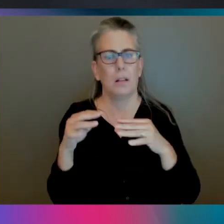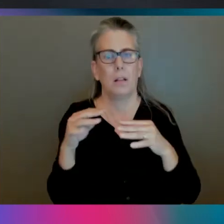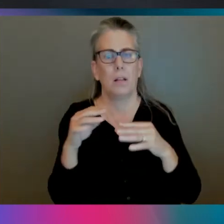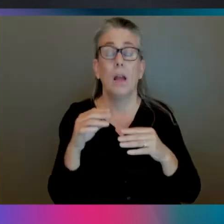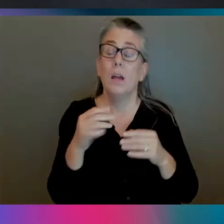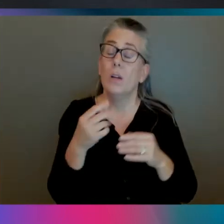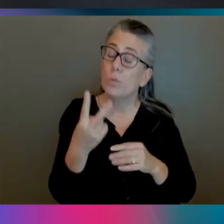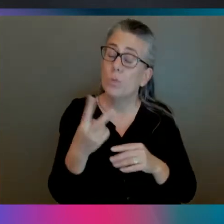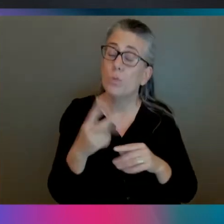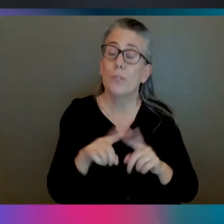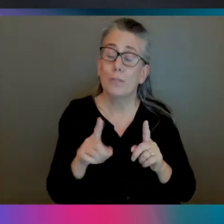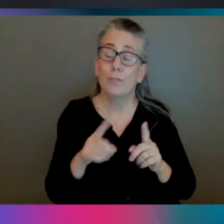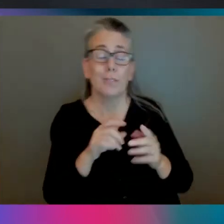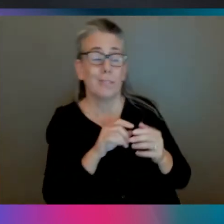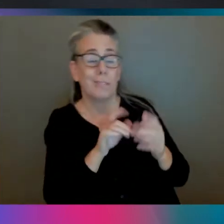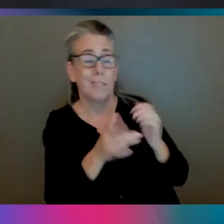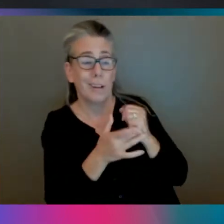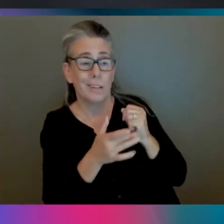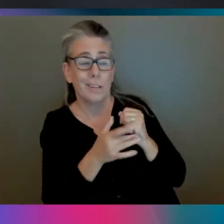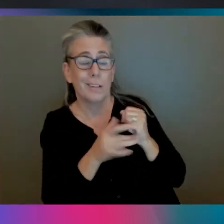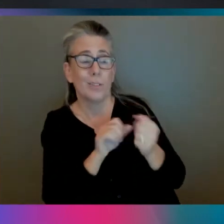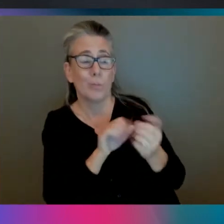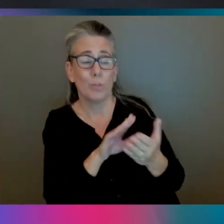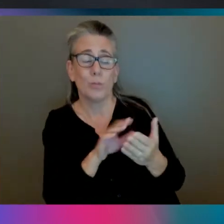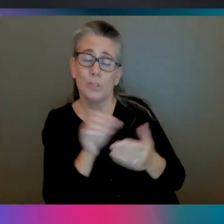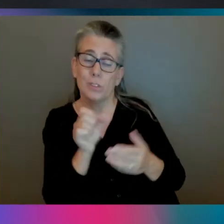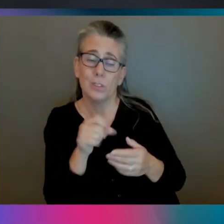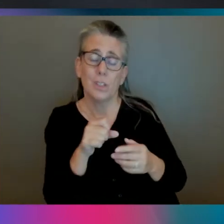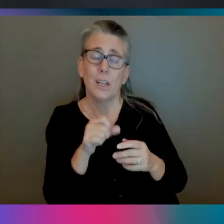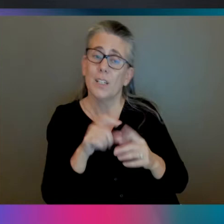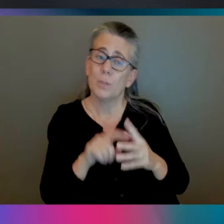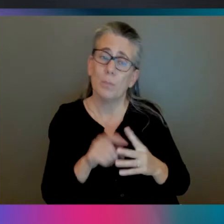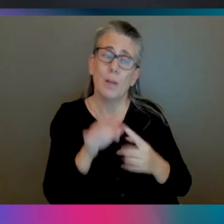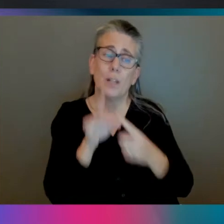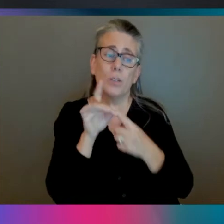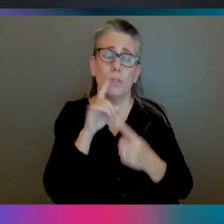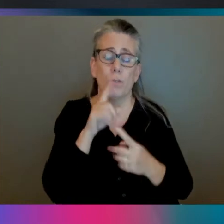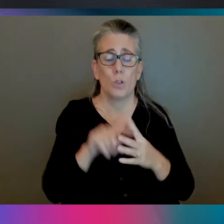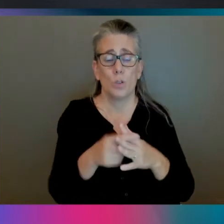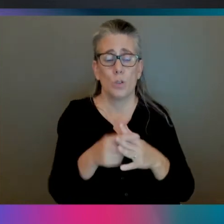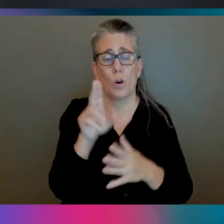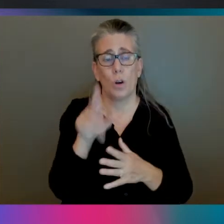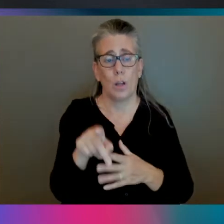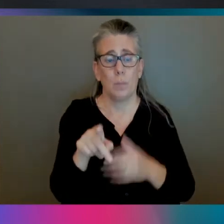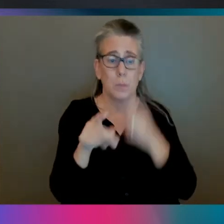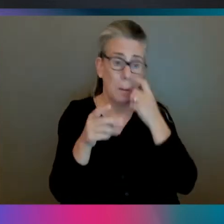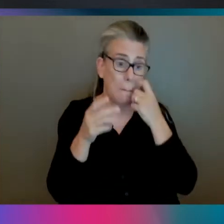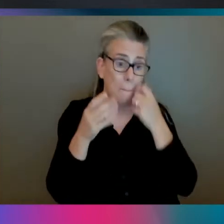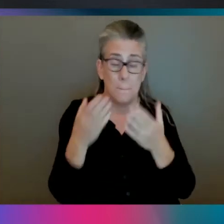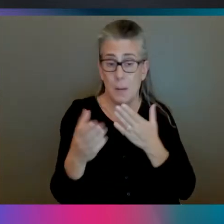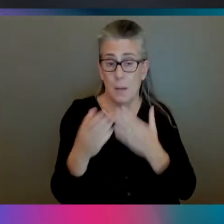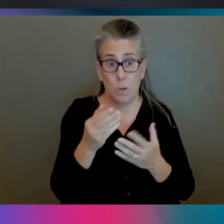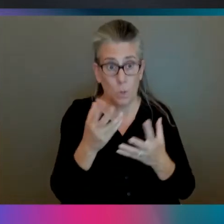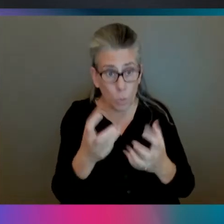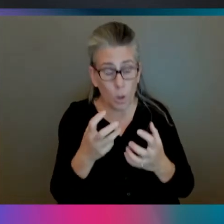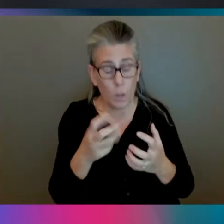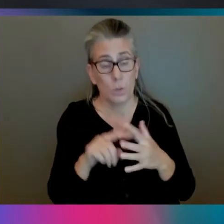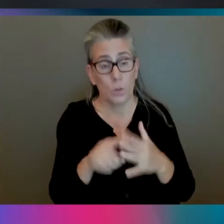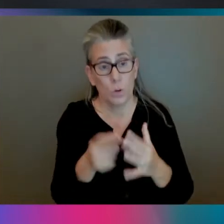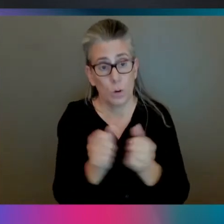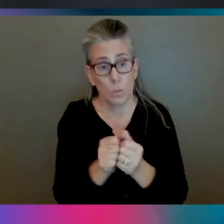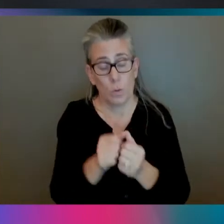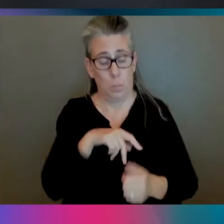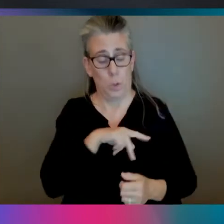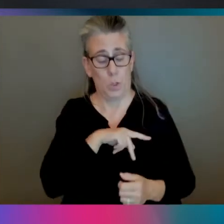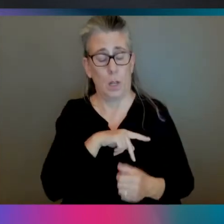right? We talked about this, especially for startups. It might be that you want to start with the personalized service.